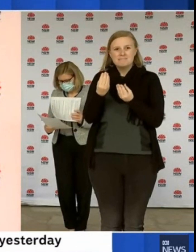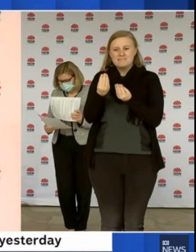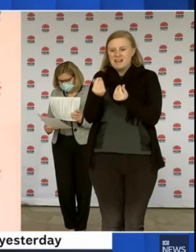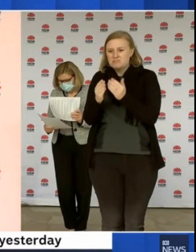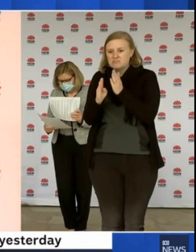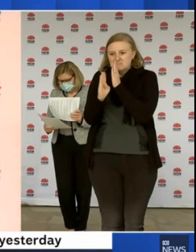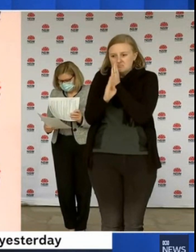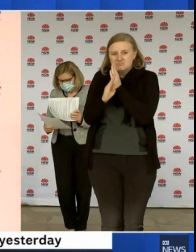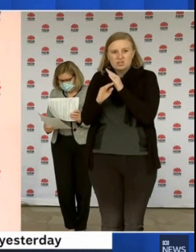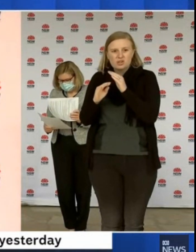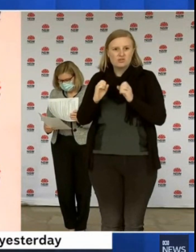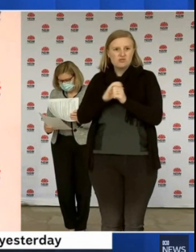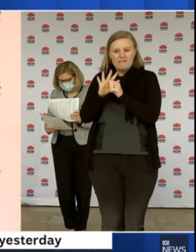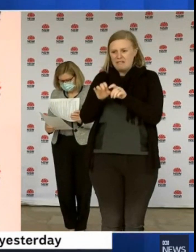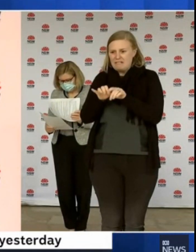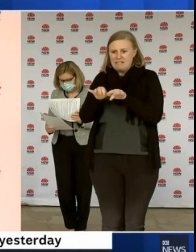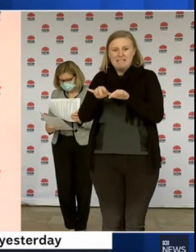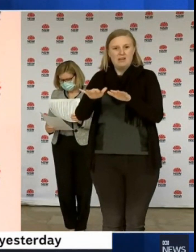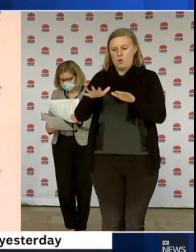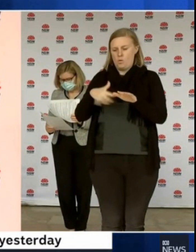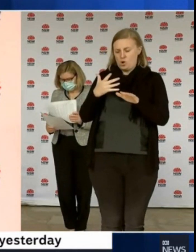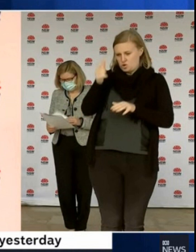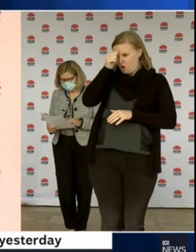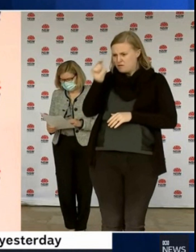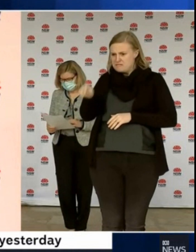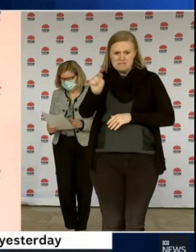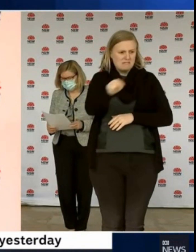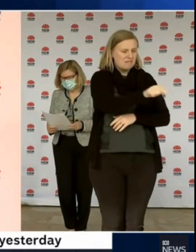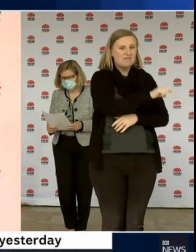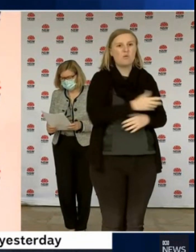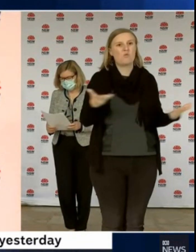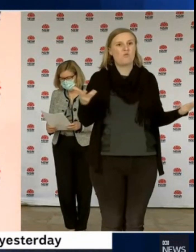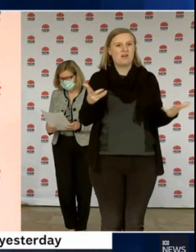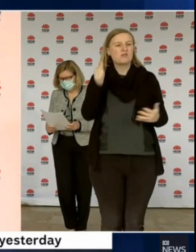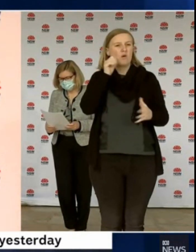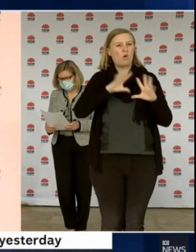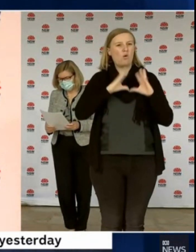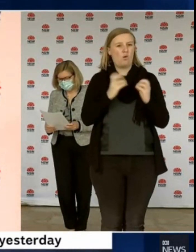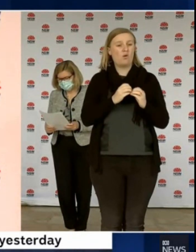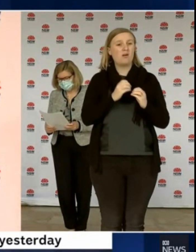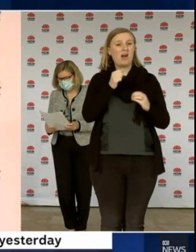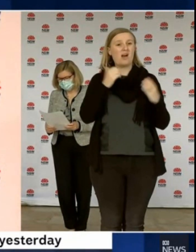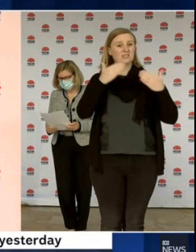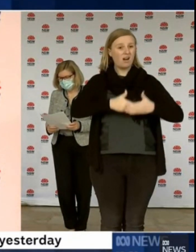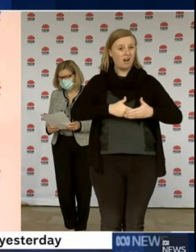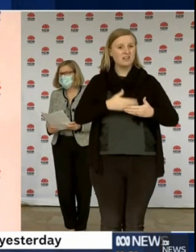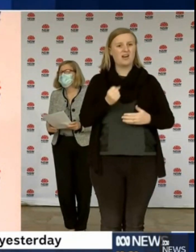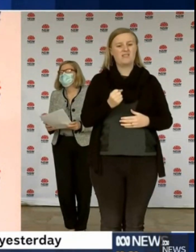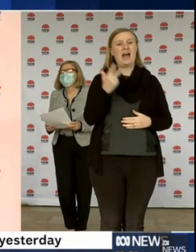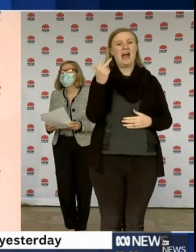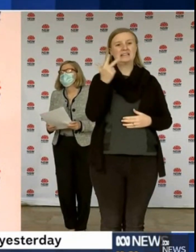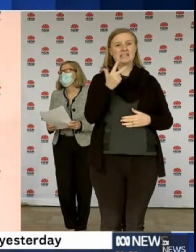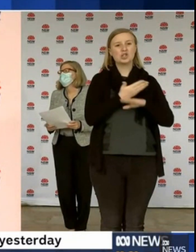along for some days. I also want to report that to 8 p.m. last night, New South Wales recorded